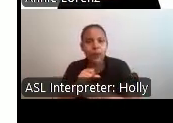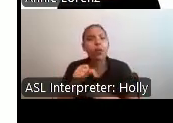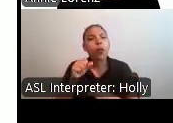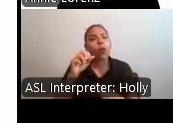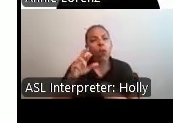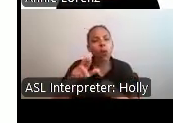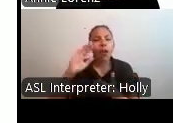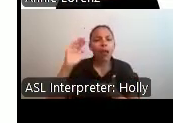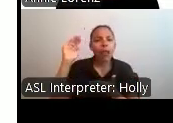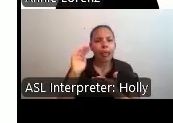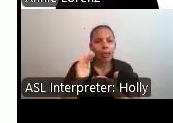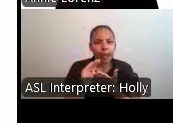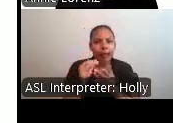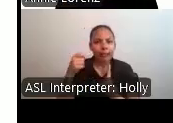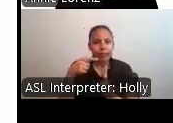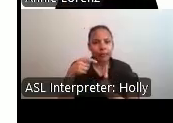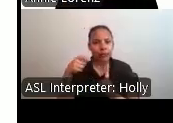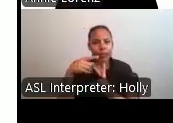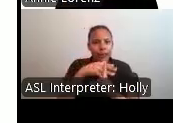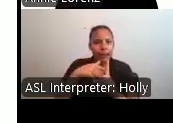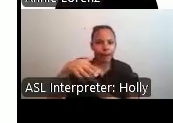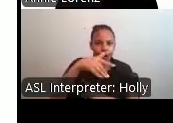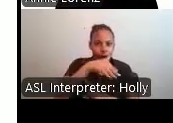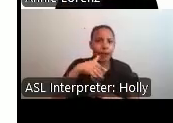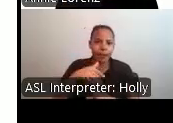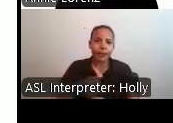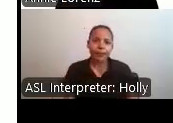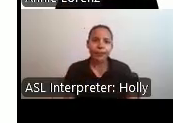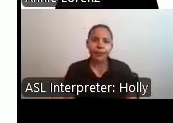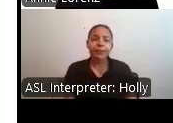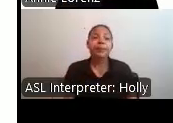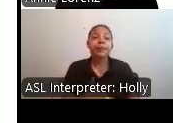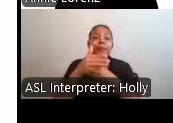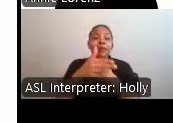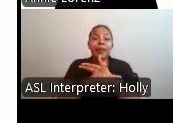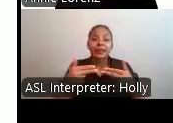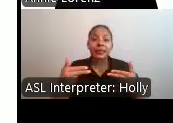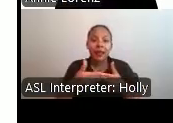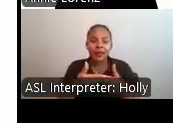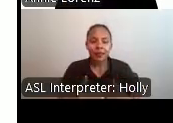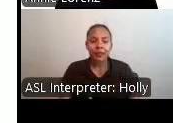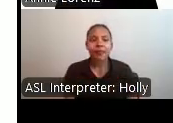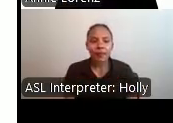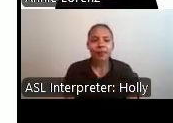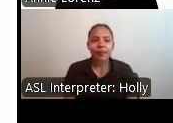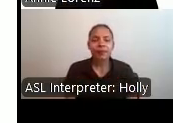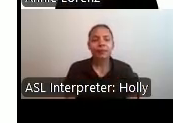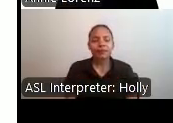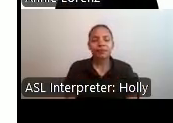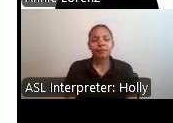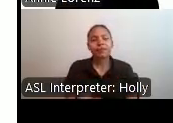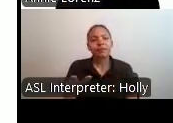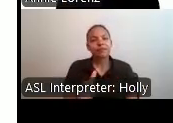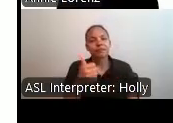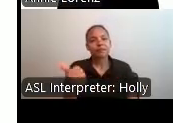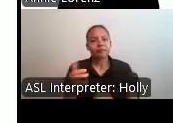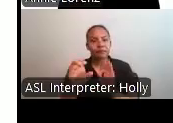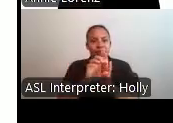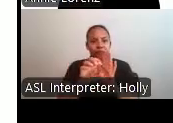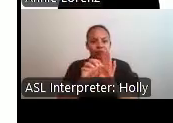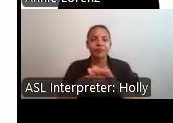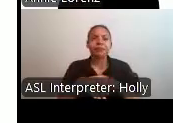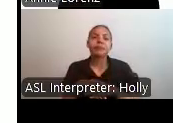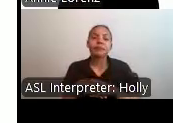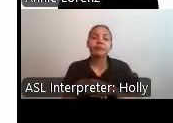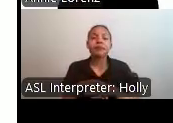supportive intervention. Next slide. A few more examples. A customer